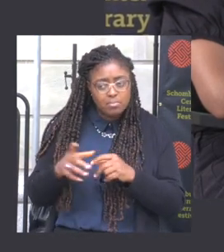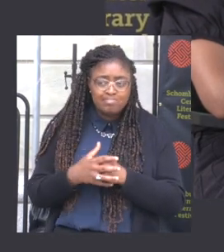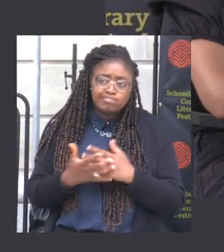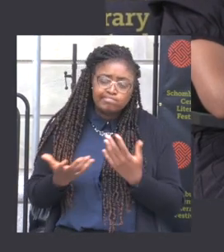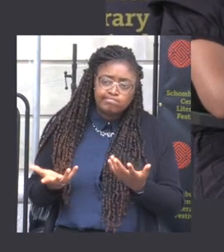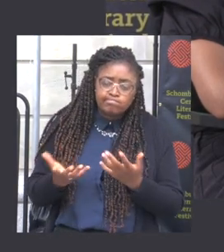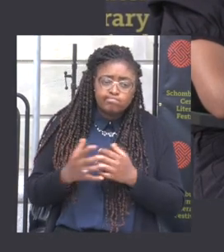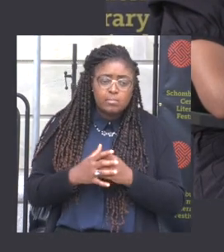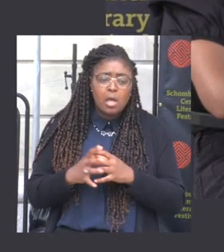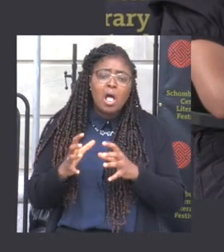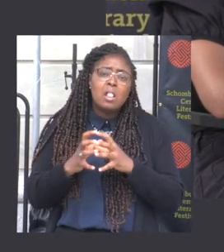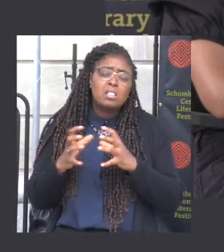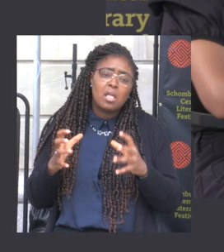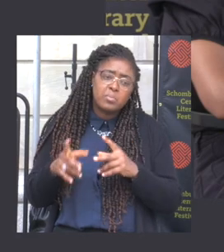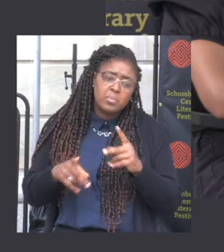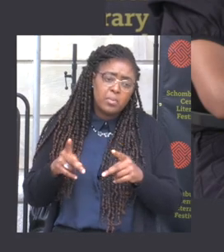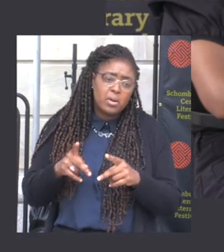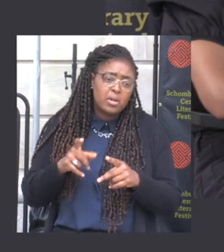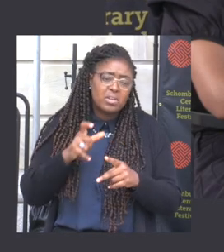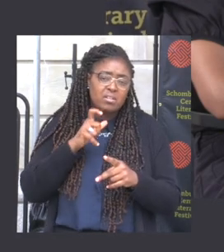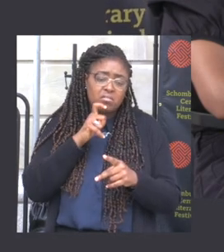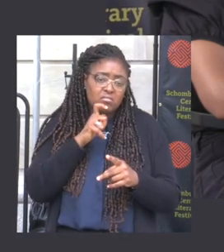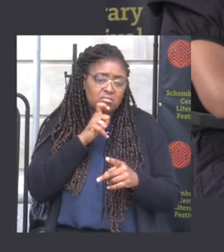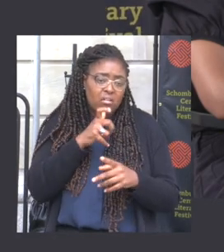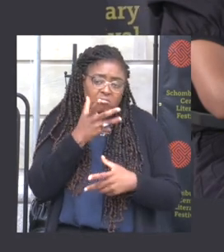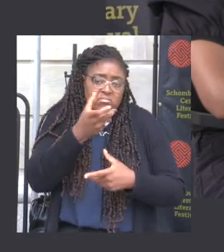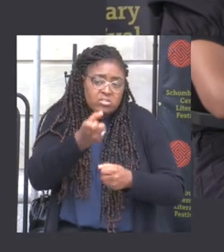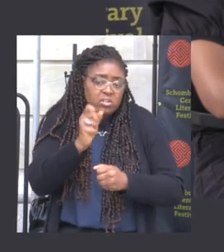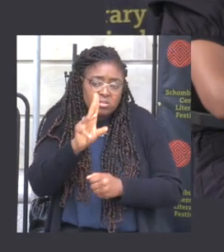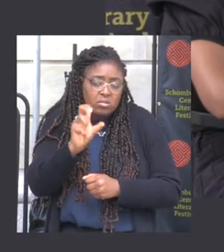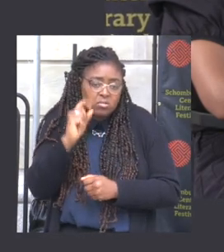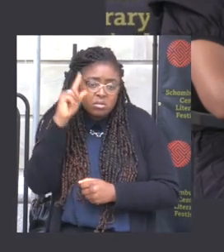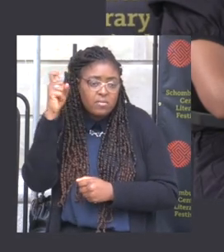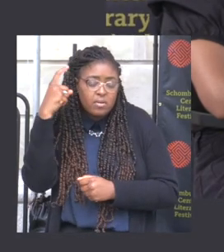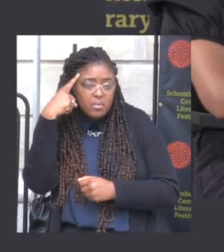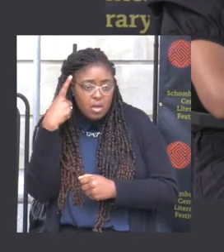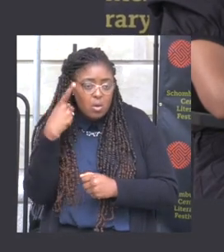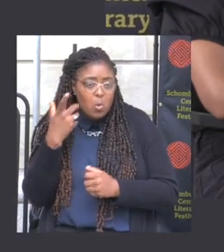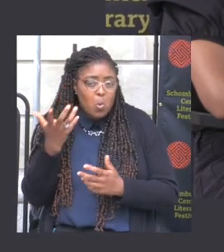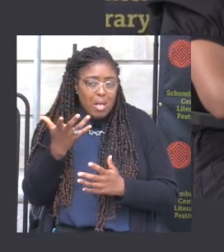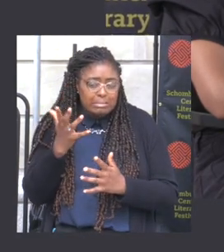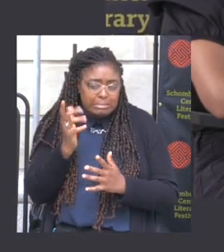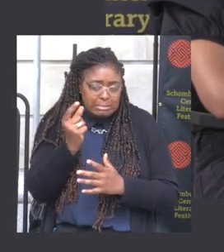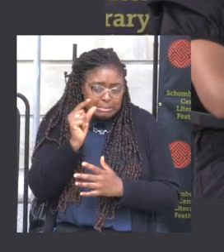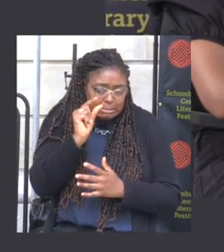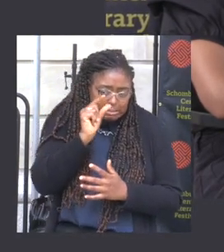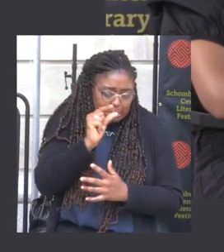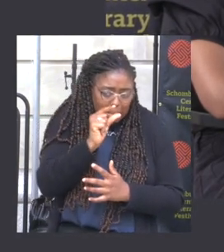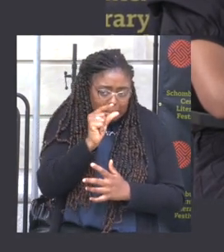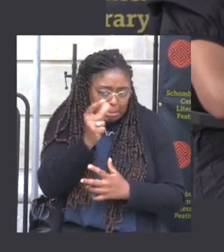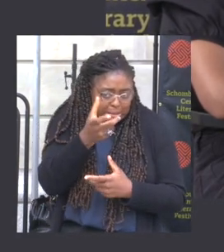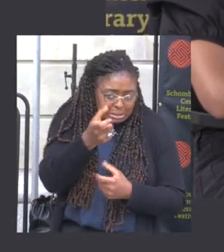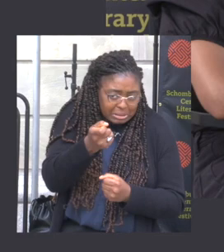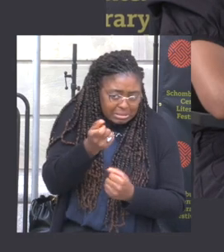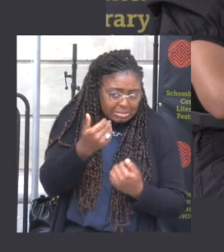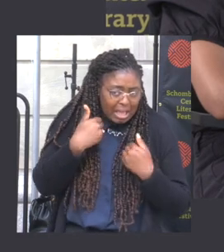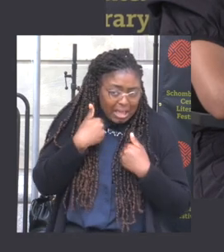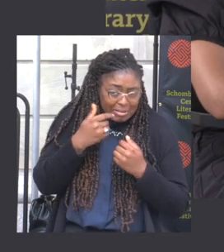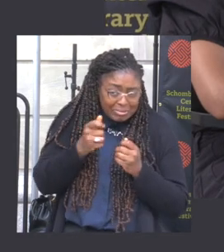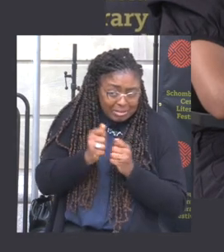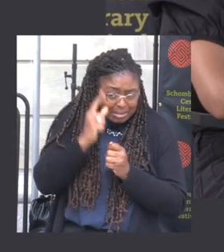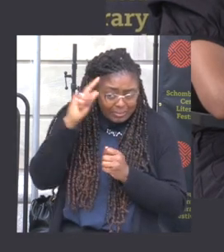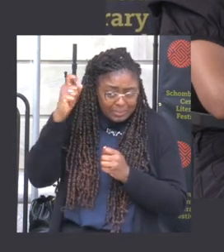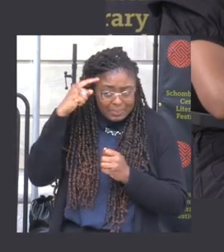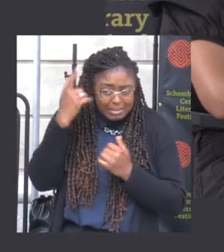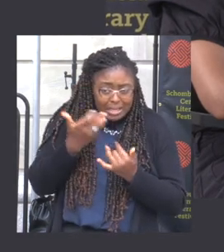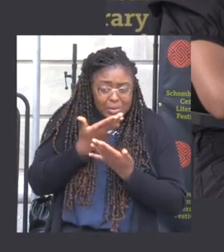a lot of people didn't have any faith in the U.S. government, but I think what little faith they did have is just, like, evaporated.